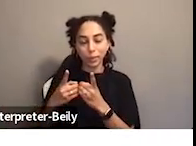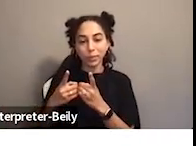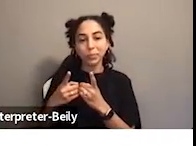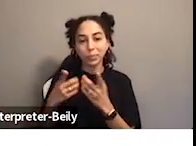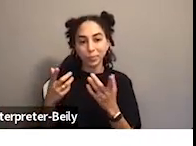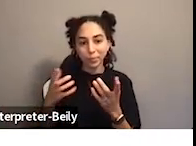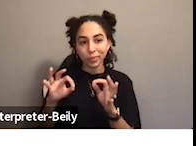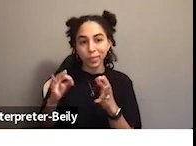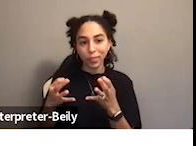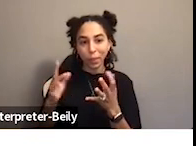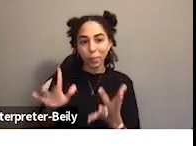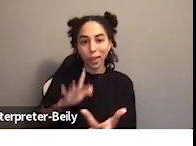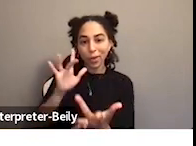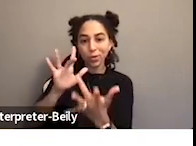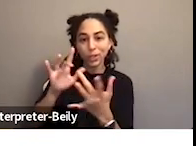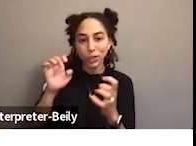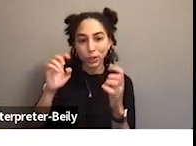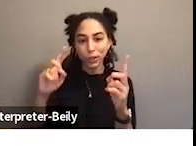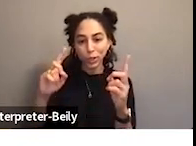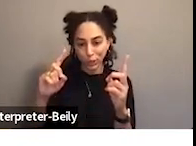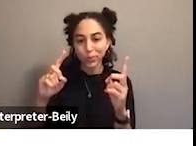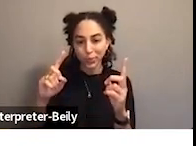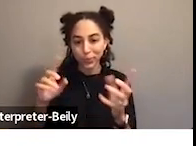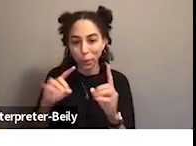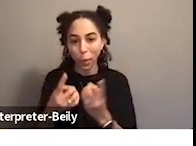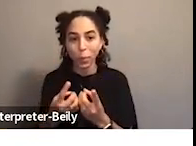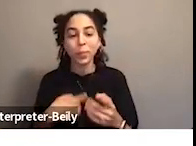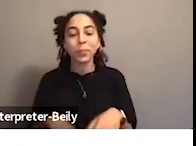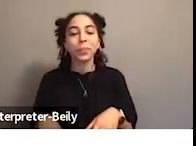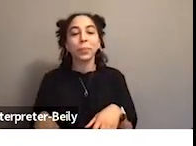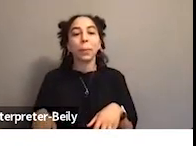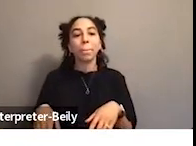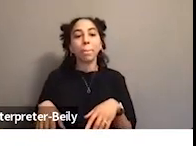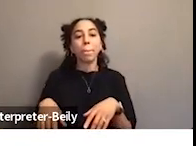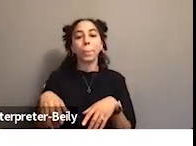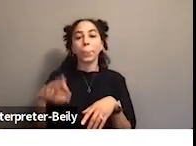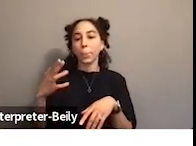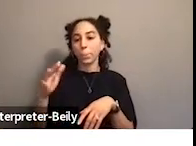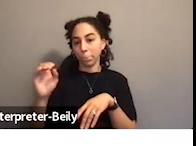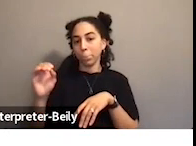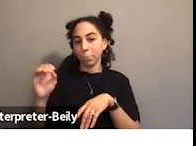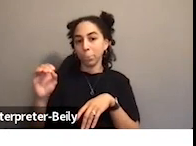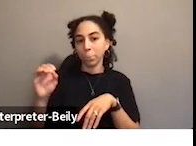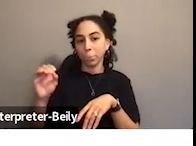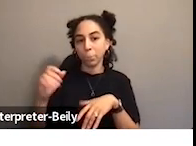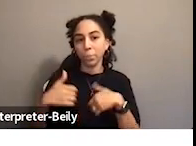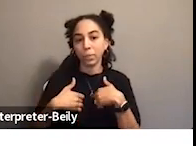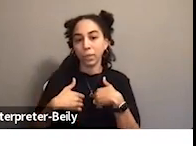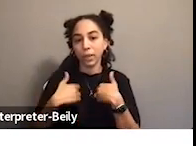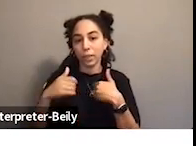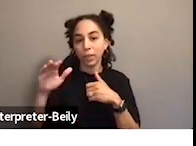the Family Outreach and Education Department, which is the Ohio Life Force Nexus. So